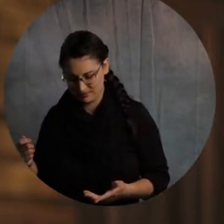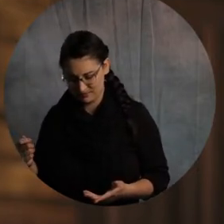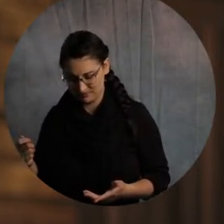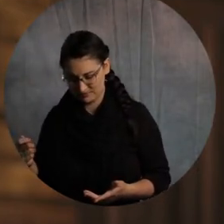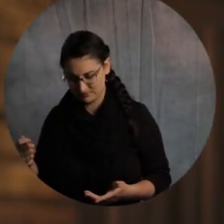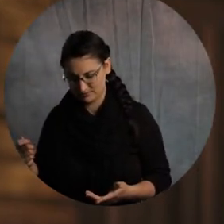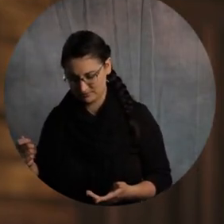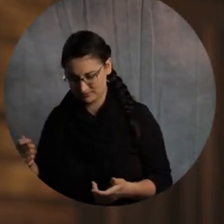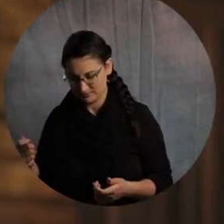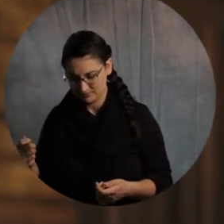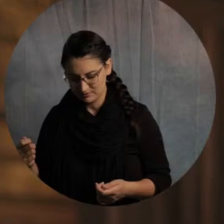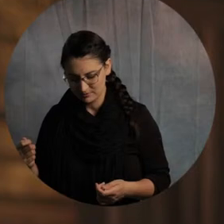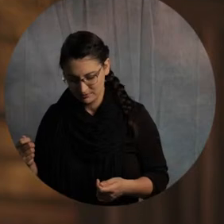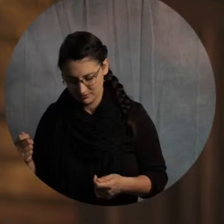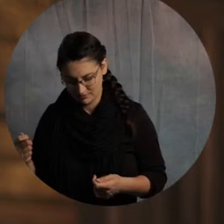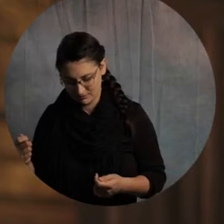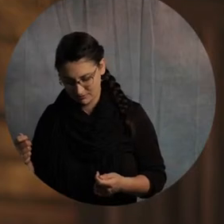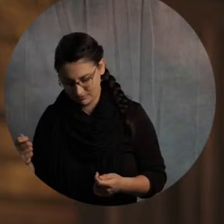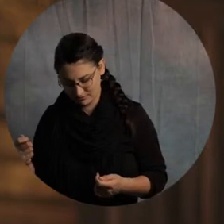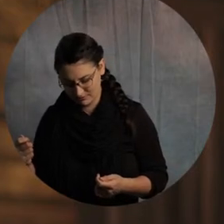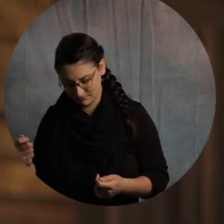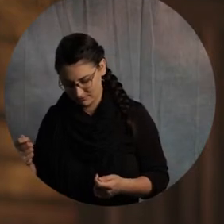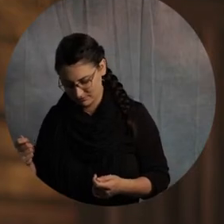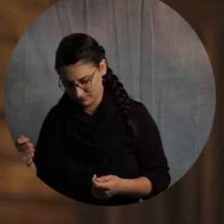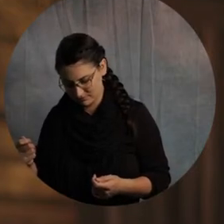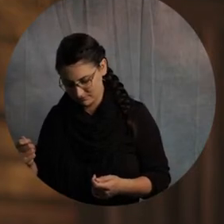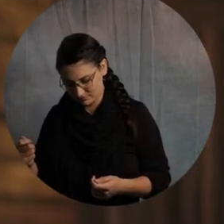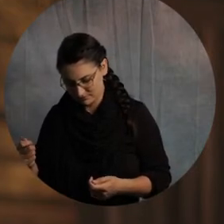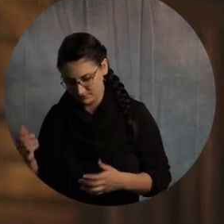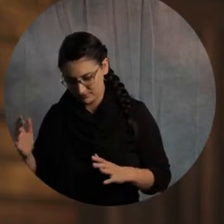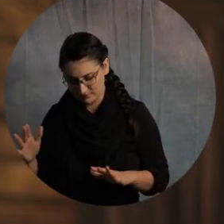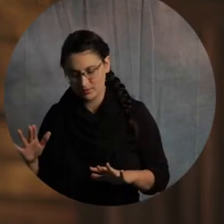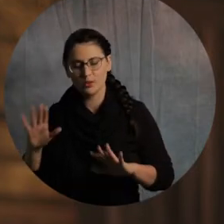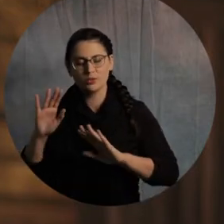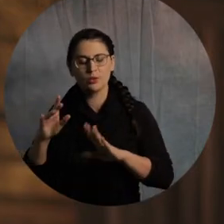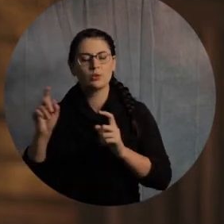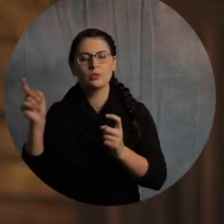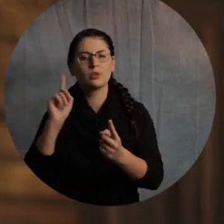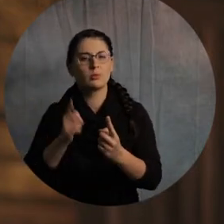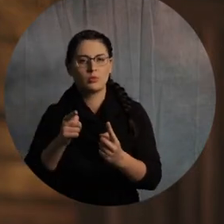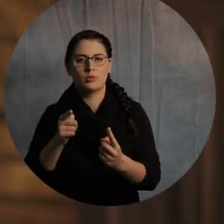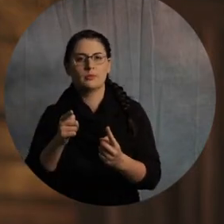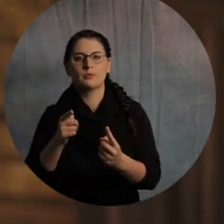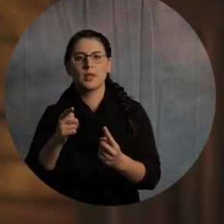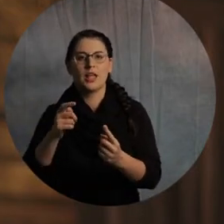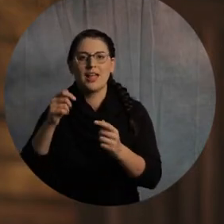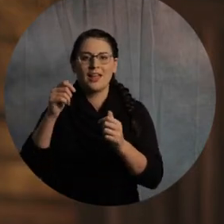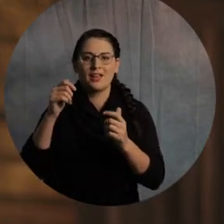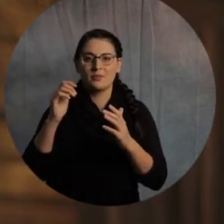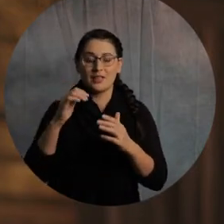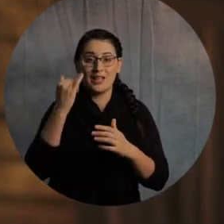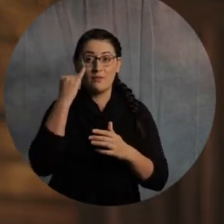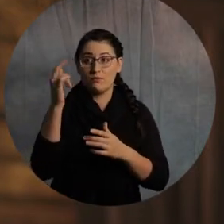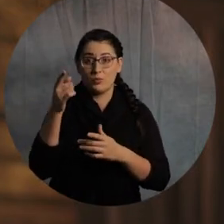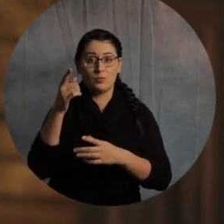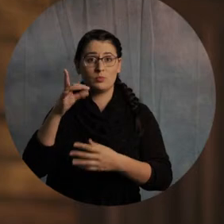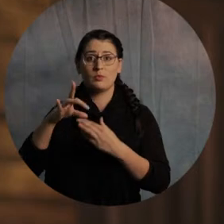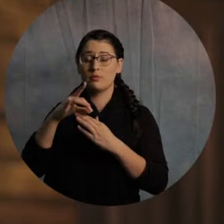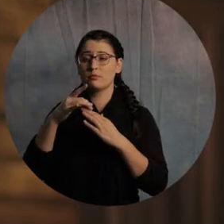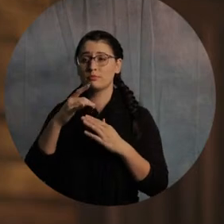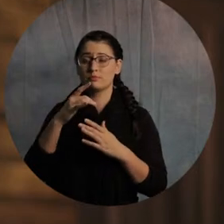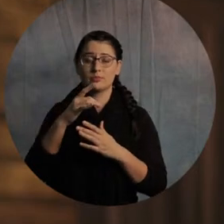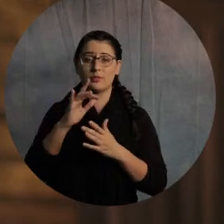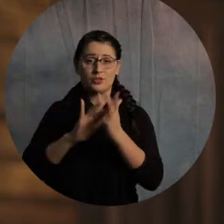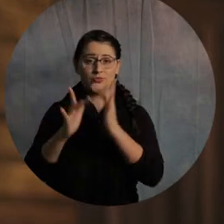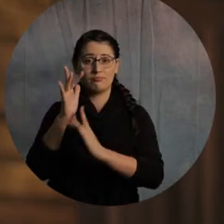That's big. But, every follower of Christ can labor with Jesus in the cause of Christ. So, for you and your spouse, imagine that's where you